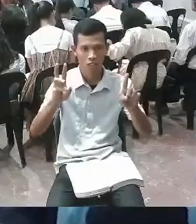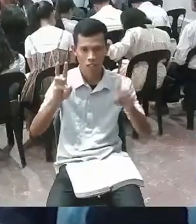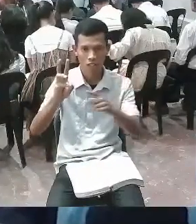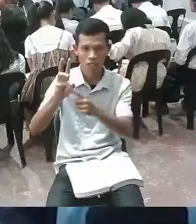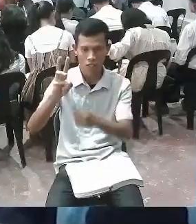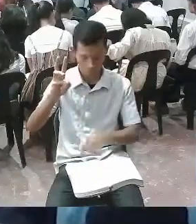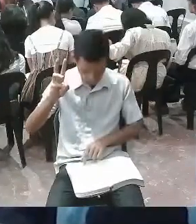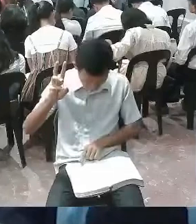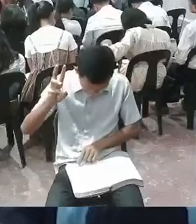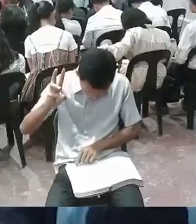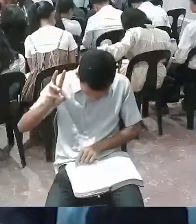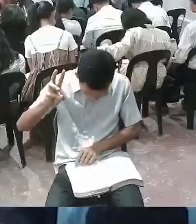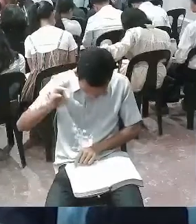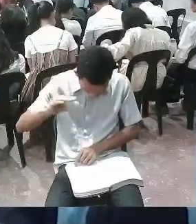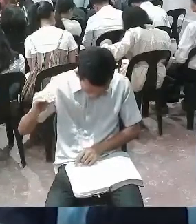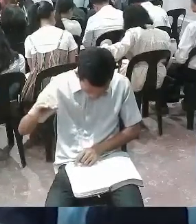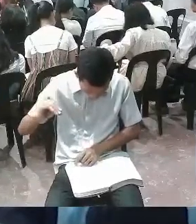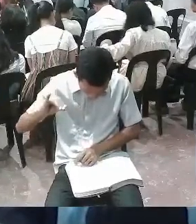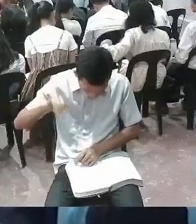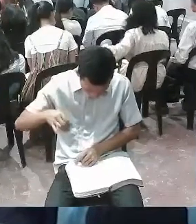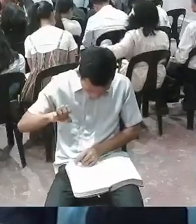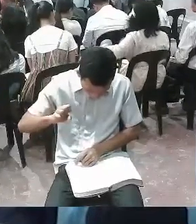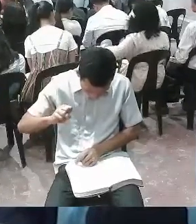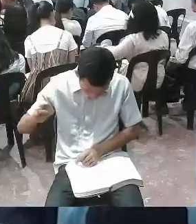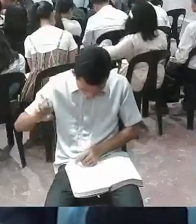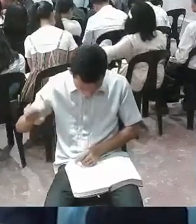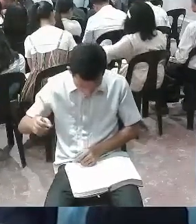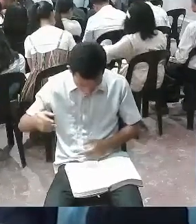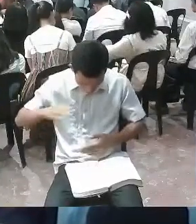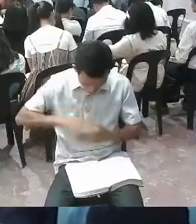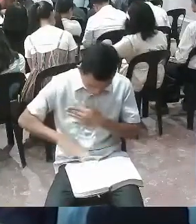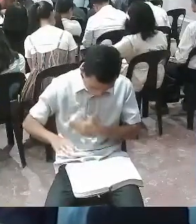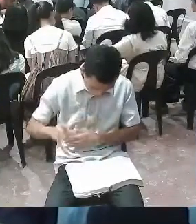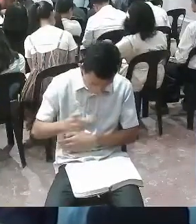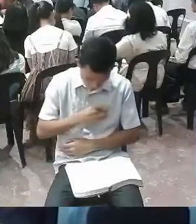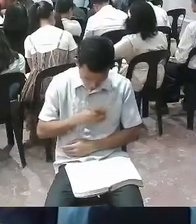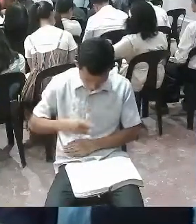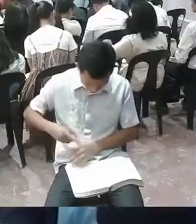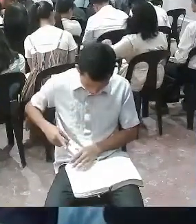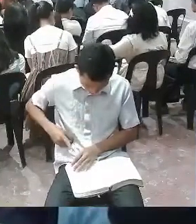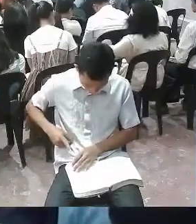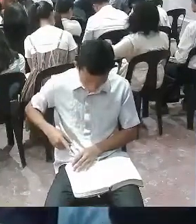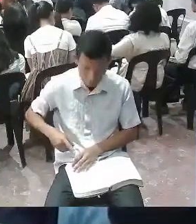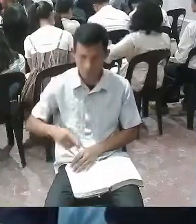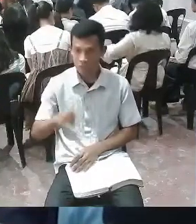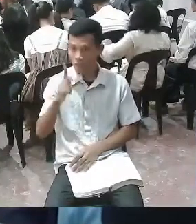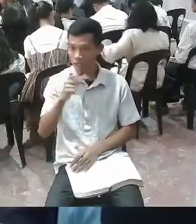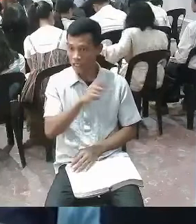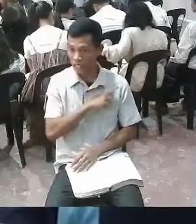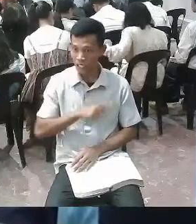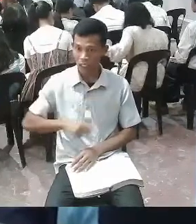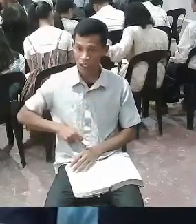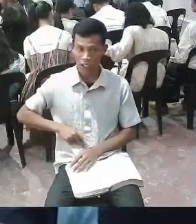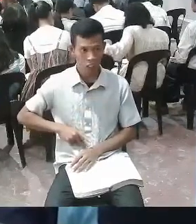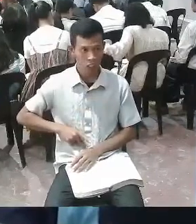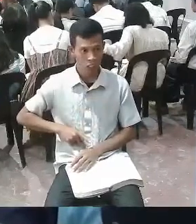And Jesse begat David, the king.